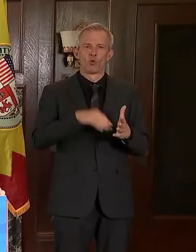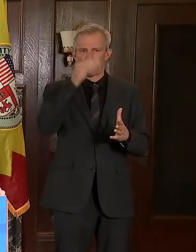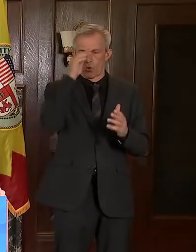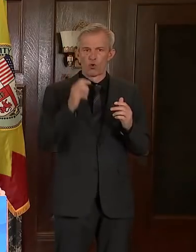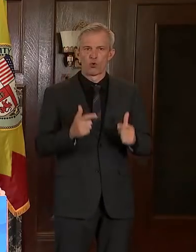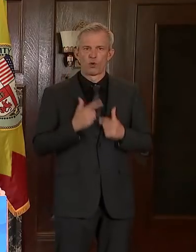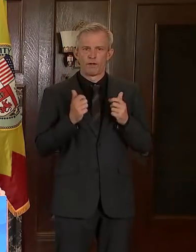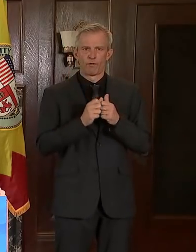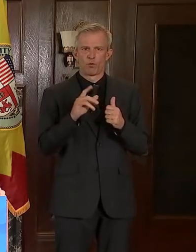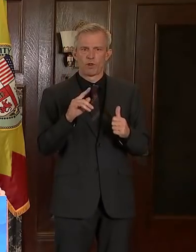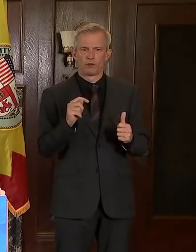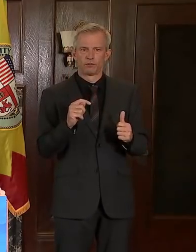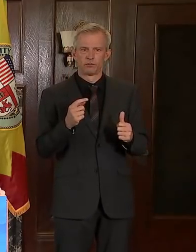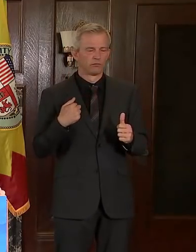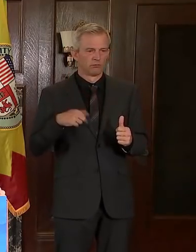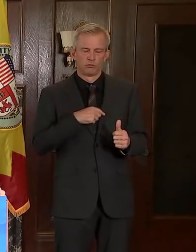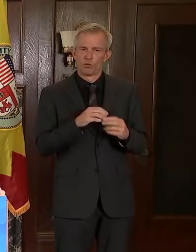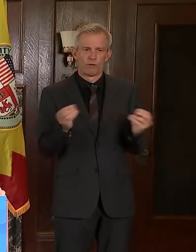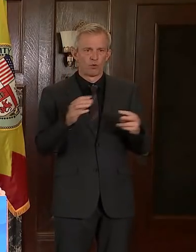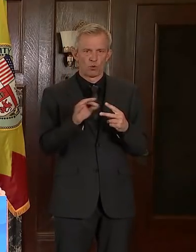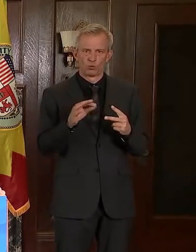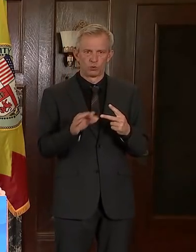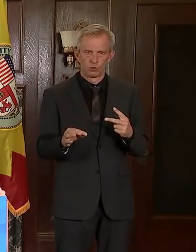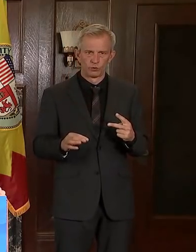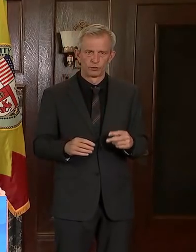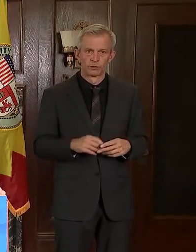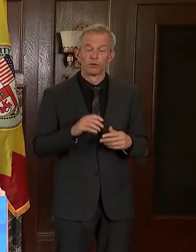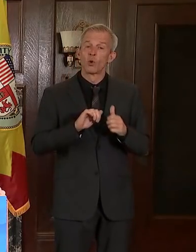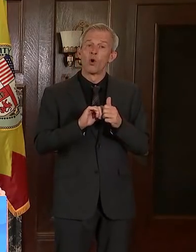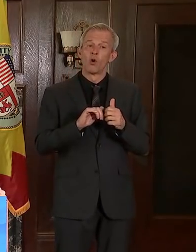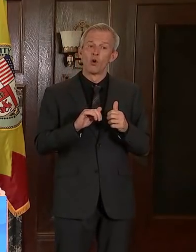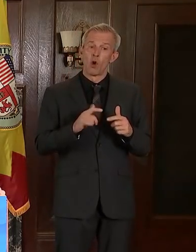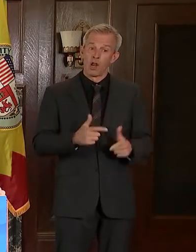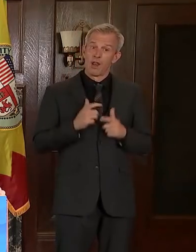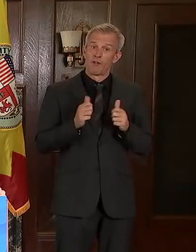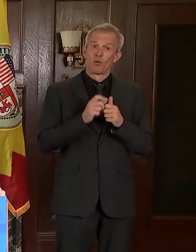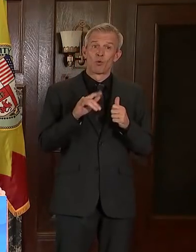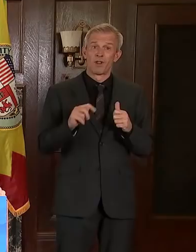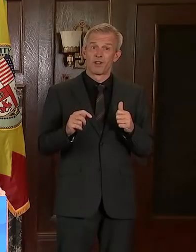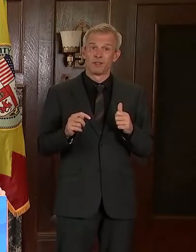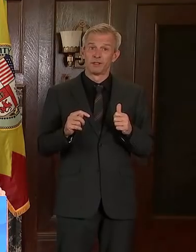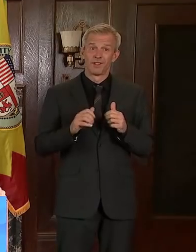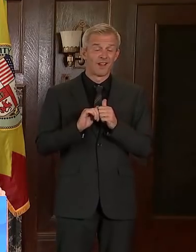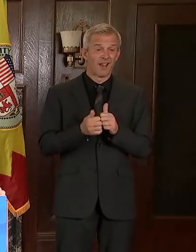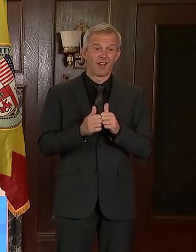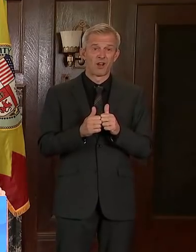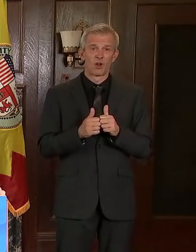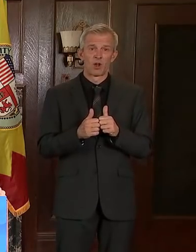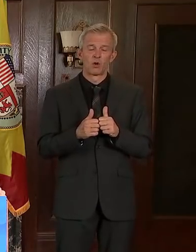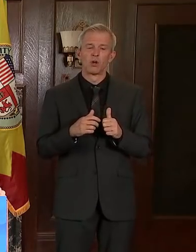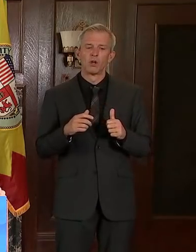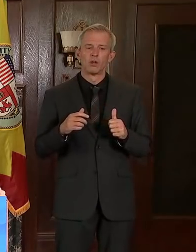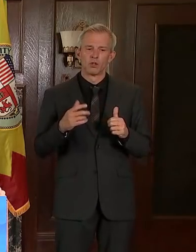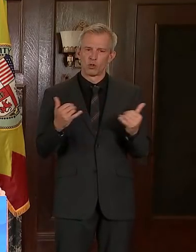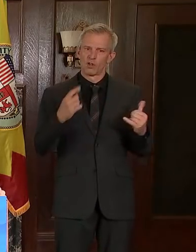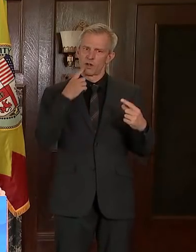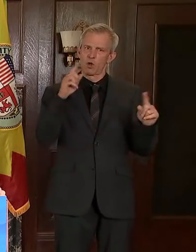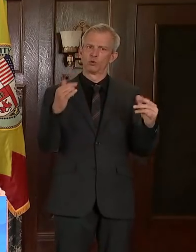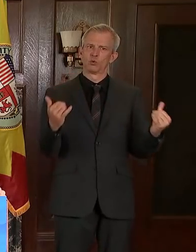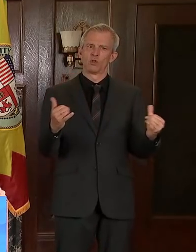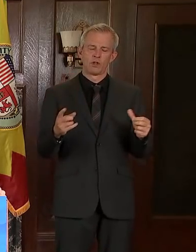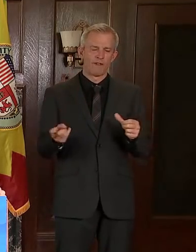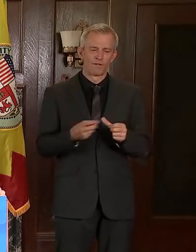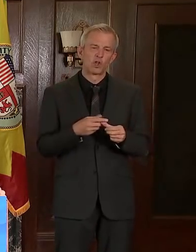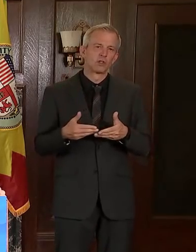choice. And we're doing that by taking steps to safety. And really what was announced today are those first baby steps. We